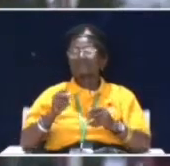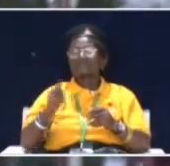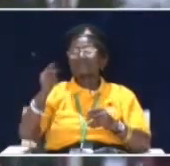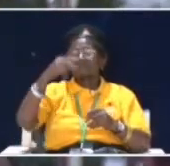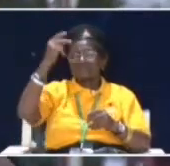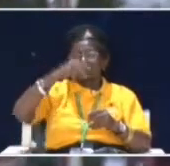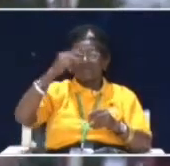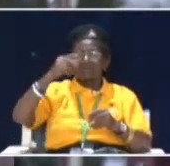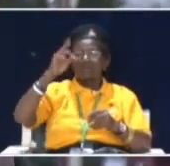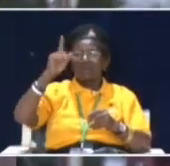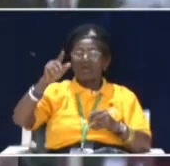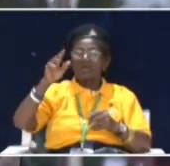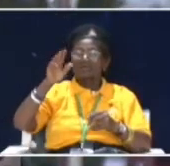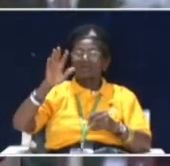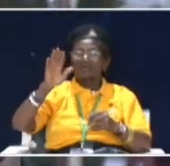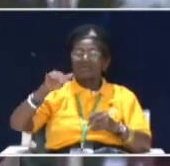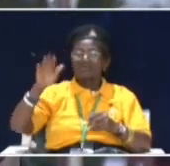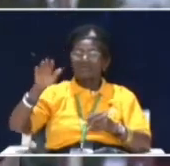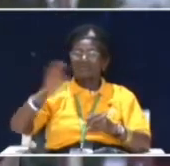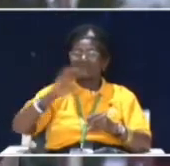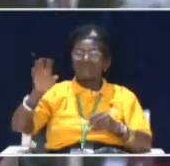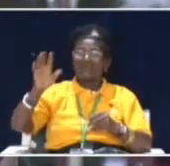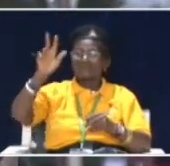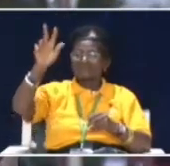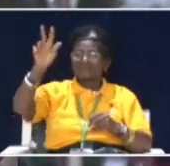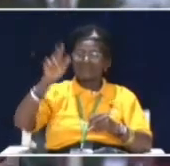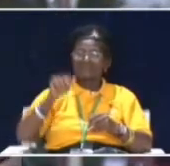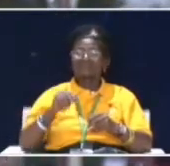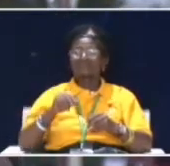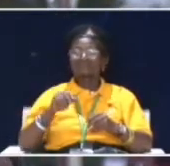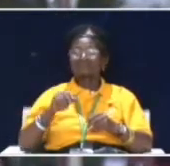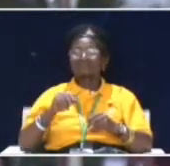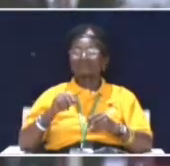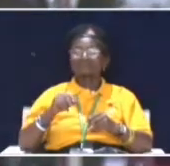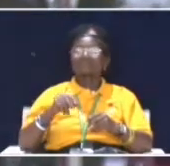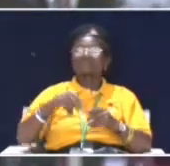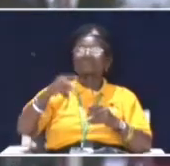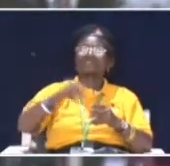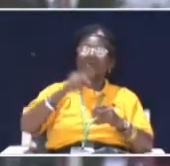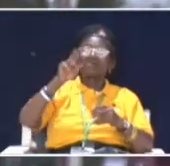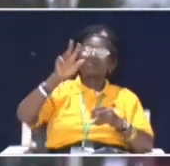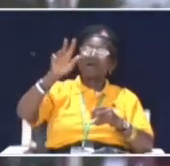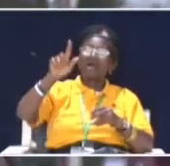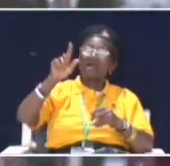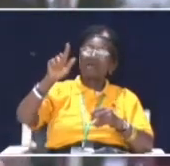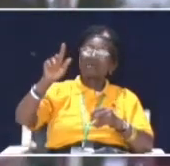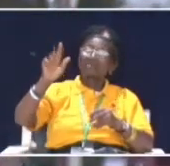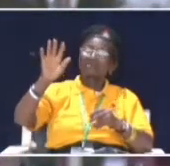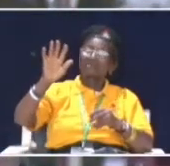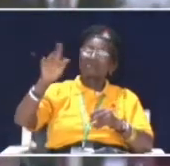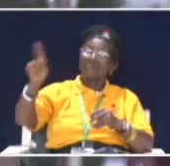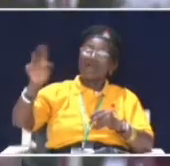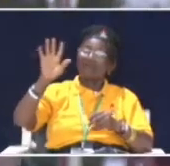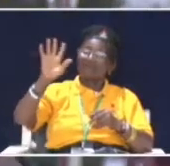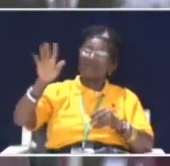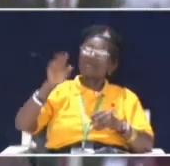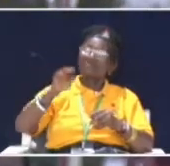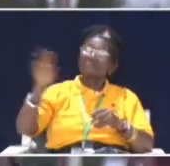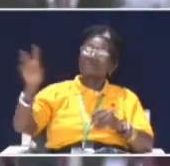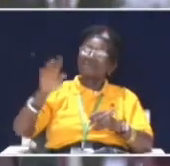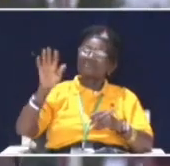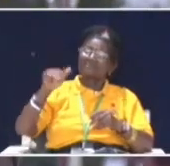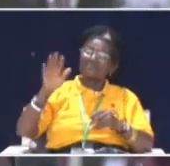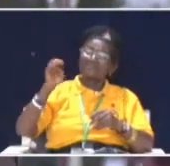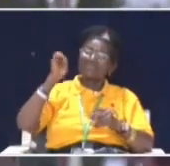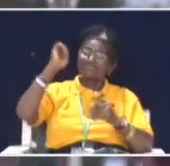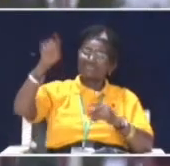Psalm 115:3. Orin Dáfídì orí karùndínlọ́gọ́fà ẹsẹ̀ kẹta. Psalm 115:3. Orin Dáfídì orí karùndínlọ́gọ́fà ẹsẹ̀ kẹta. He